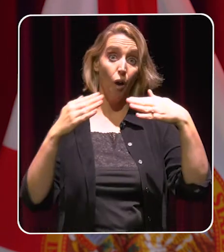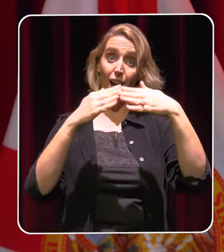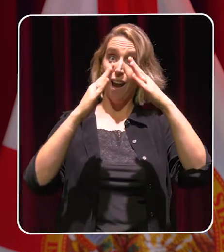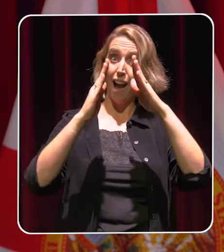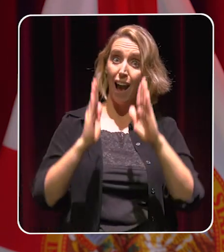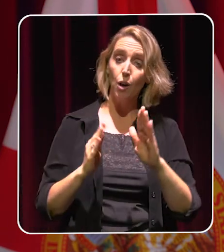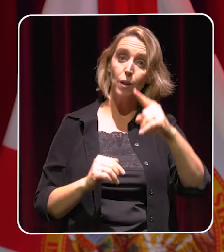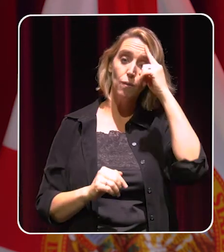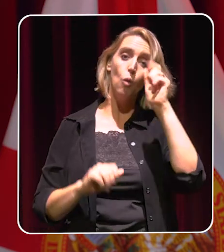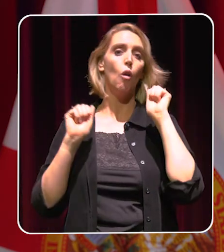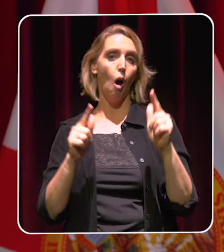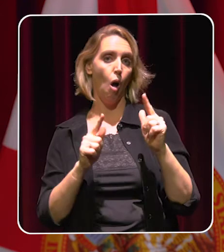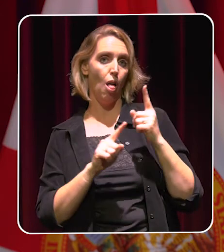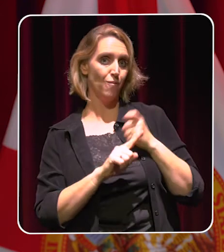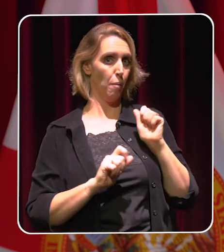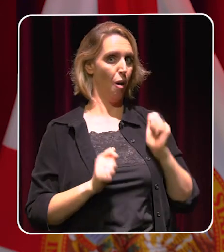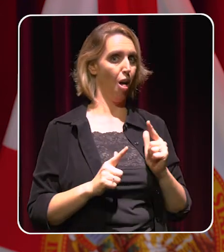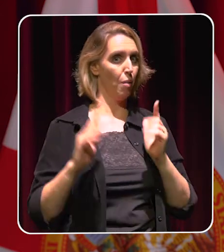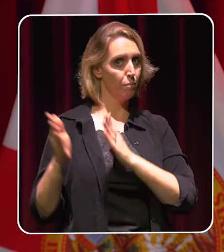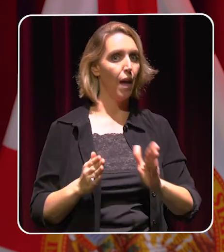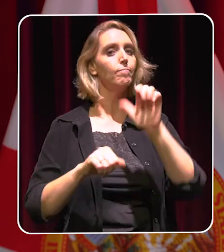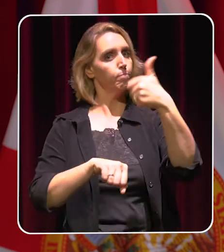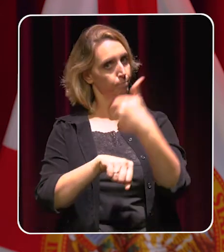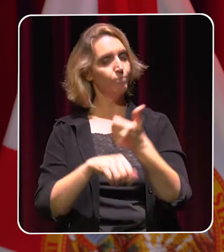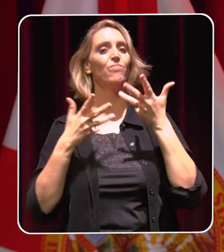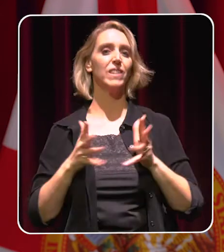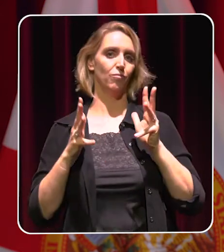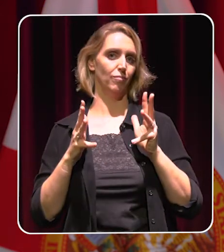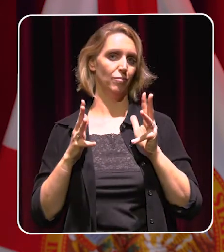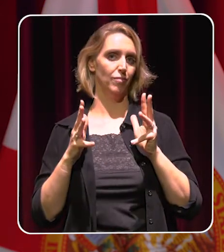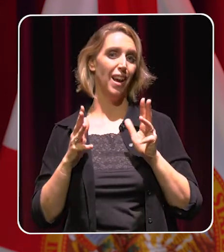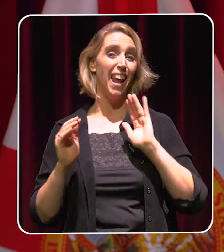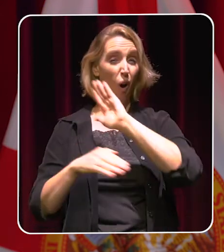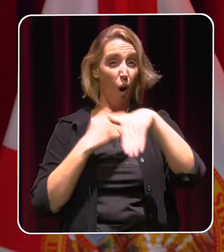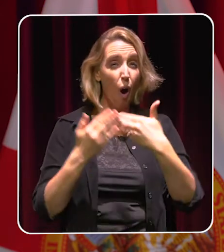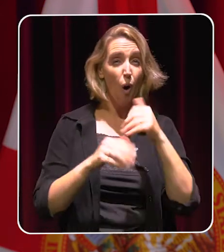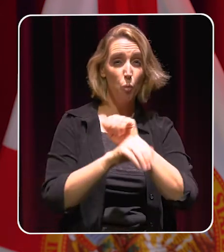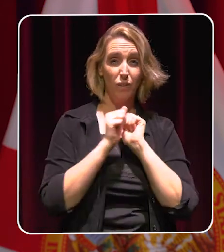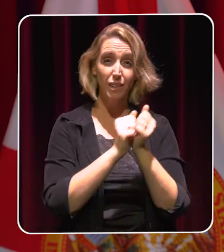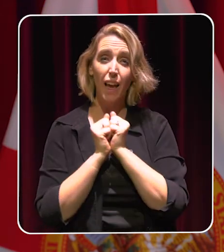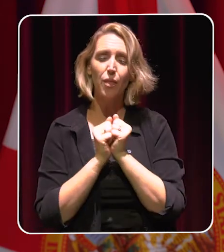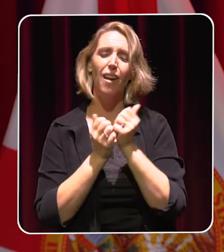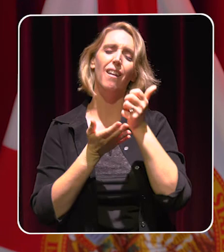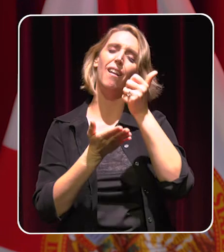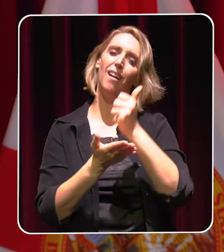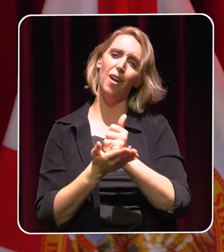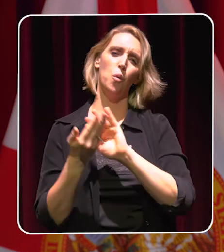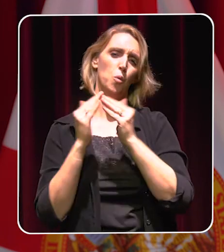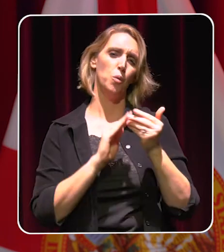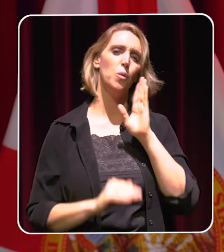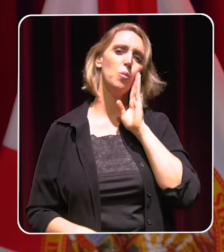our Housing for All, from All plan is in effect. And it will take all of us, and it will help so many